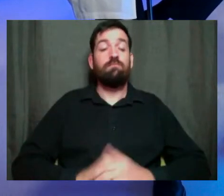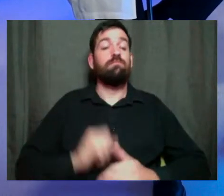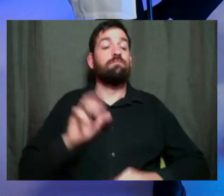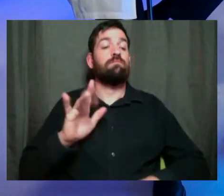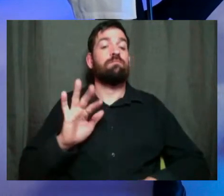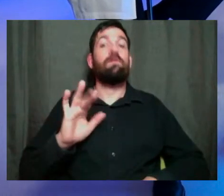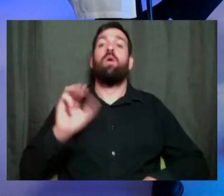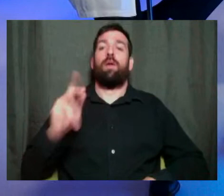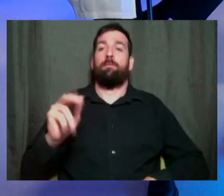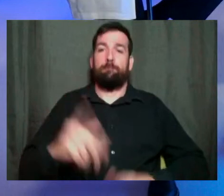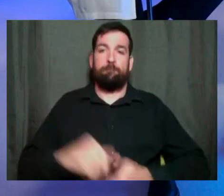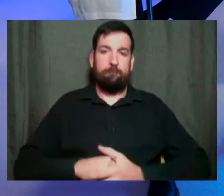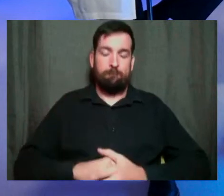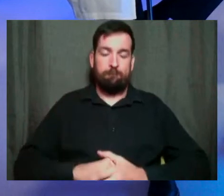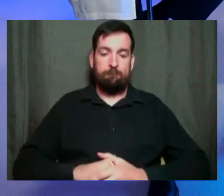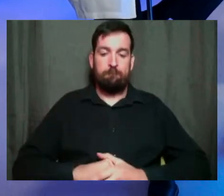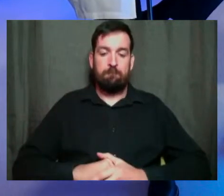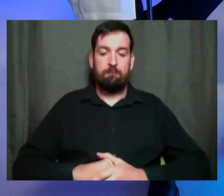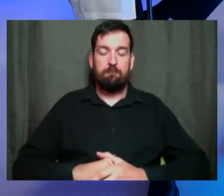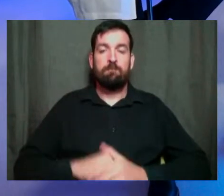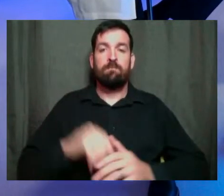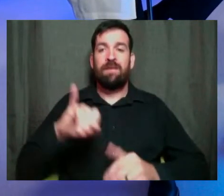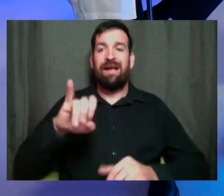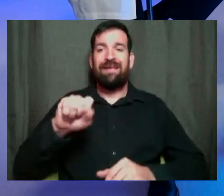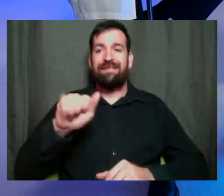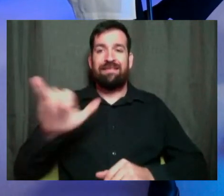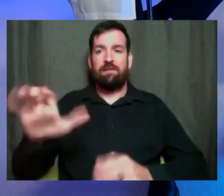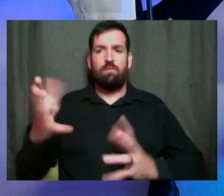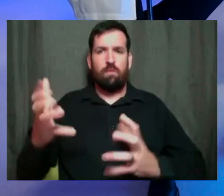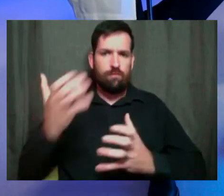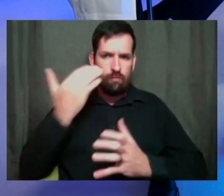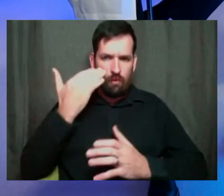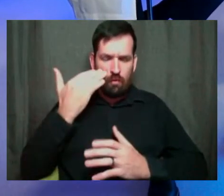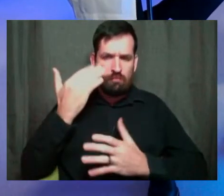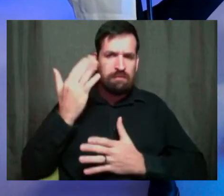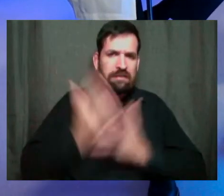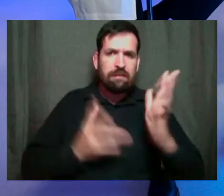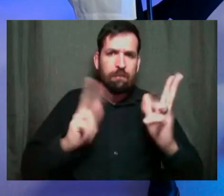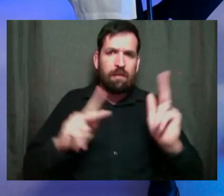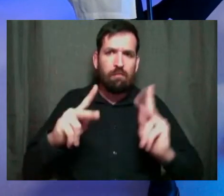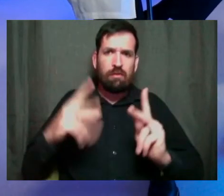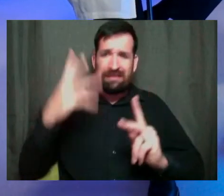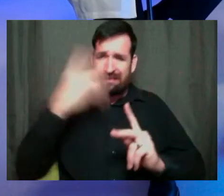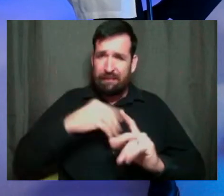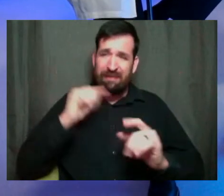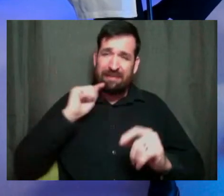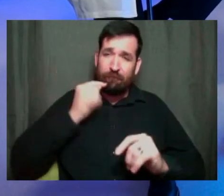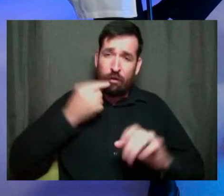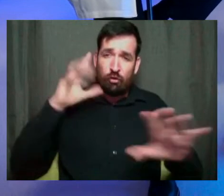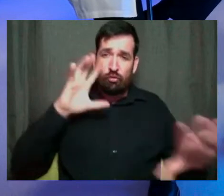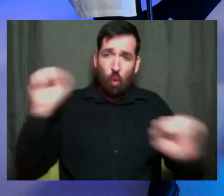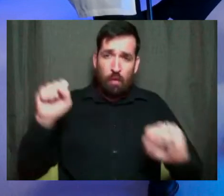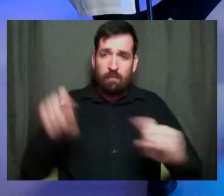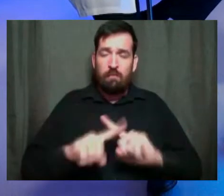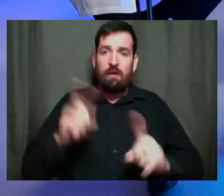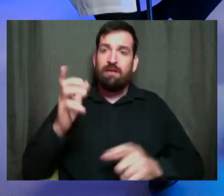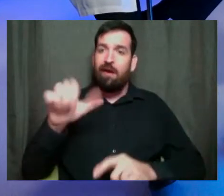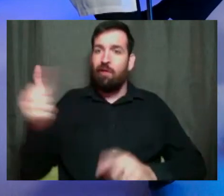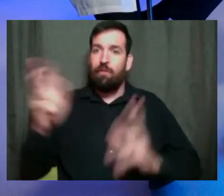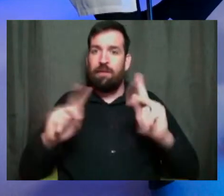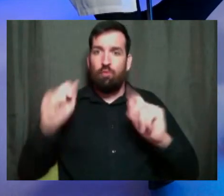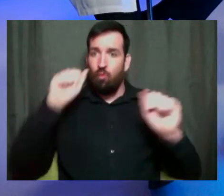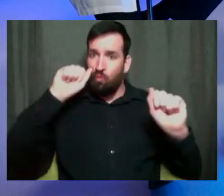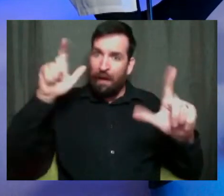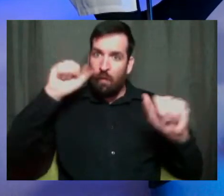Okay, so Isaac wants to know, how is it that some people can sleep through intense storms while others are jolted awake? She feels